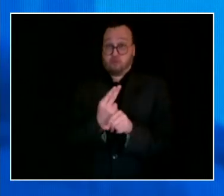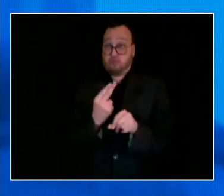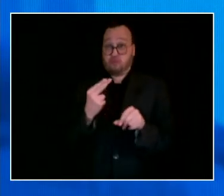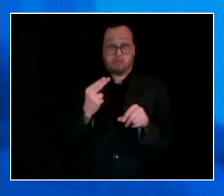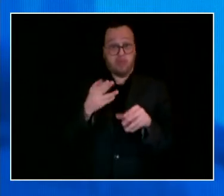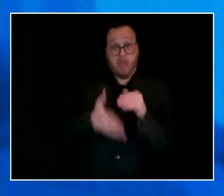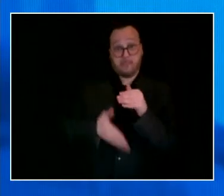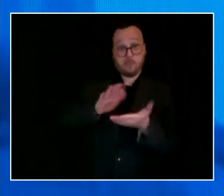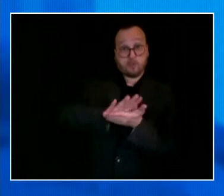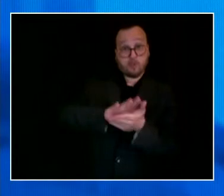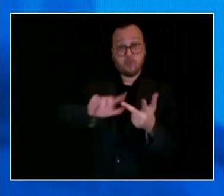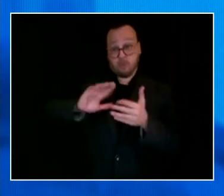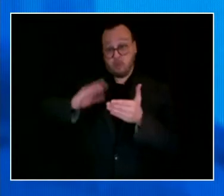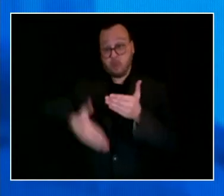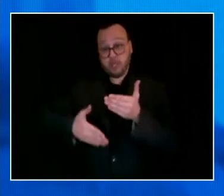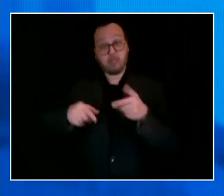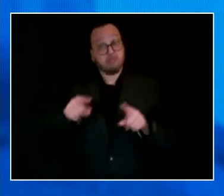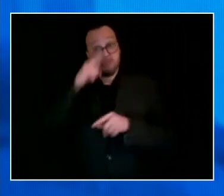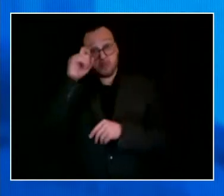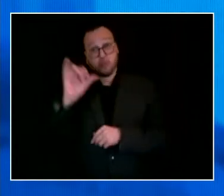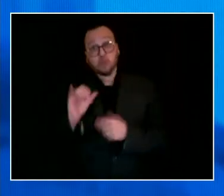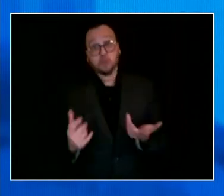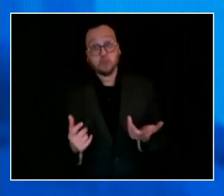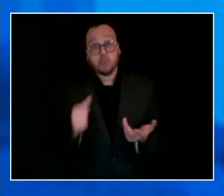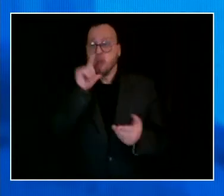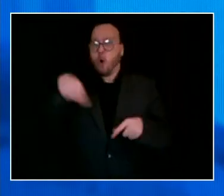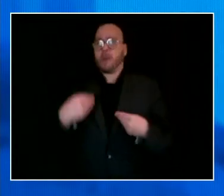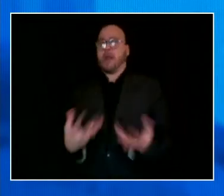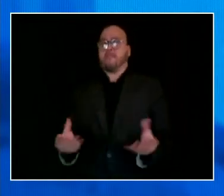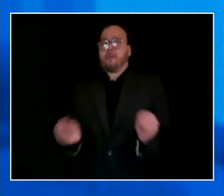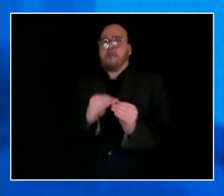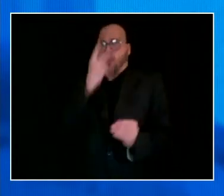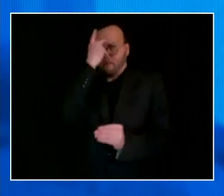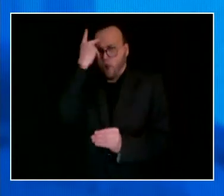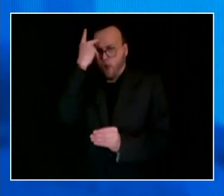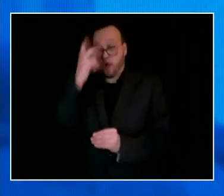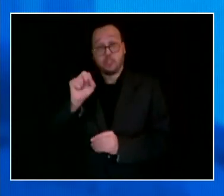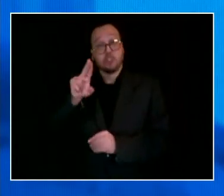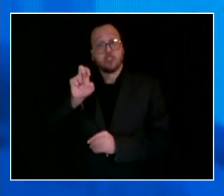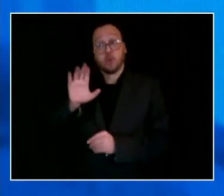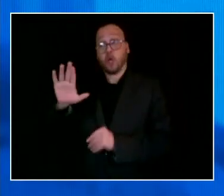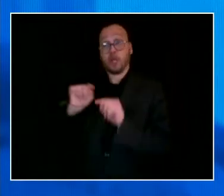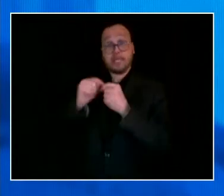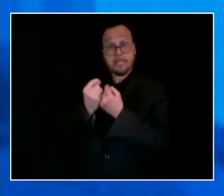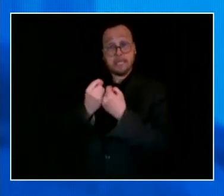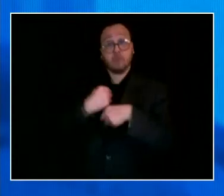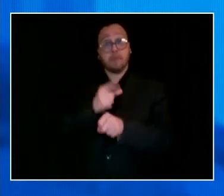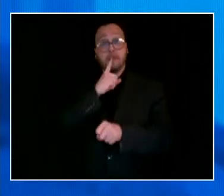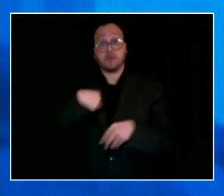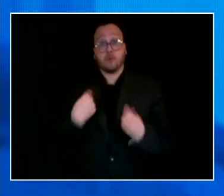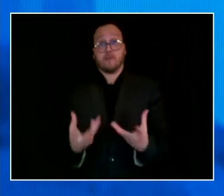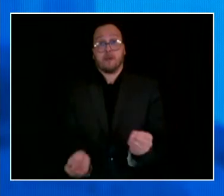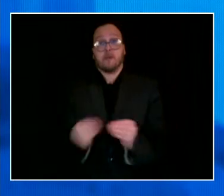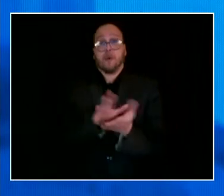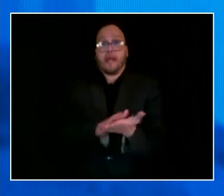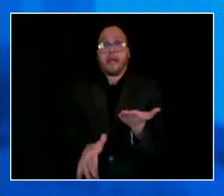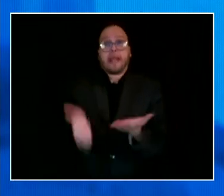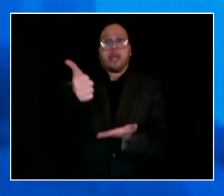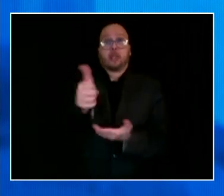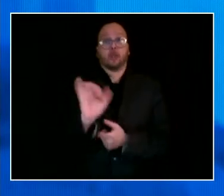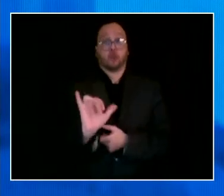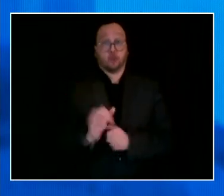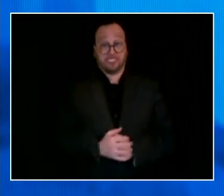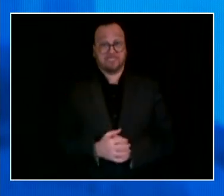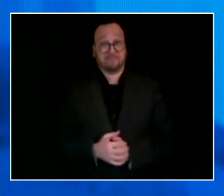just giving families more parks. Sue and her team, they're going to make sure we're giving them cleaner ones too. Starting this